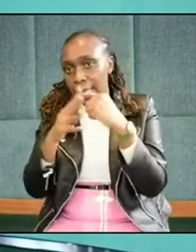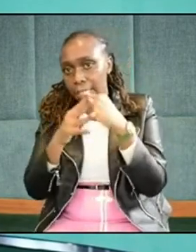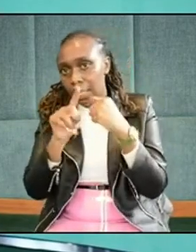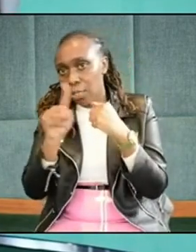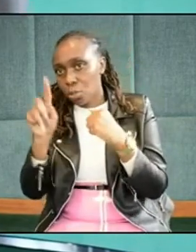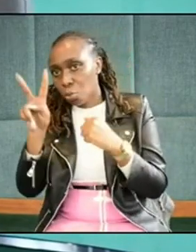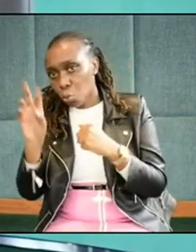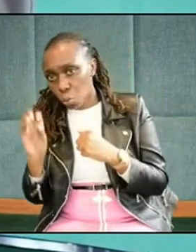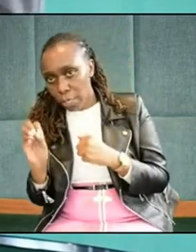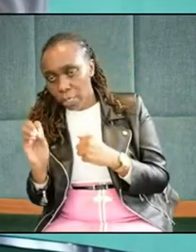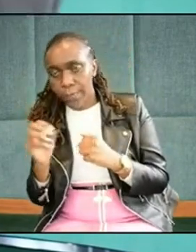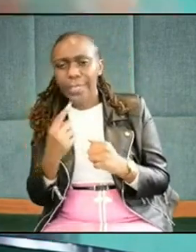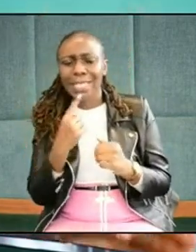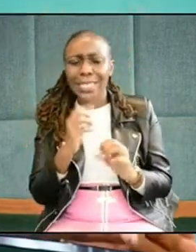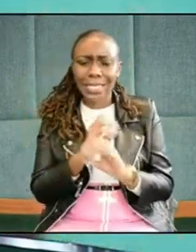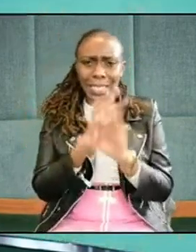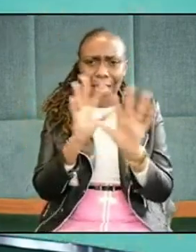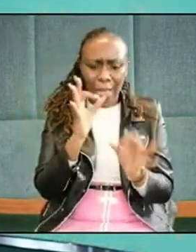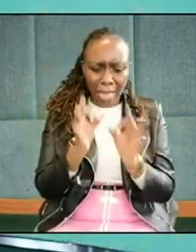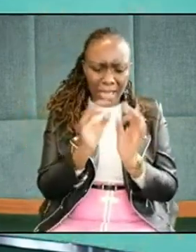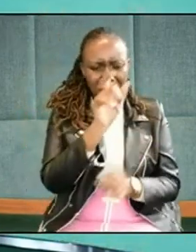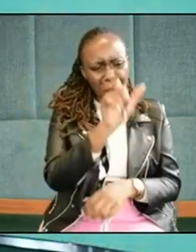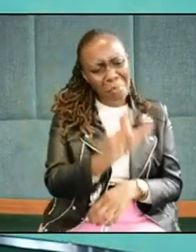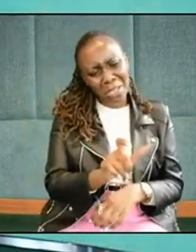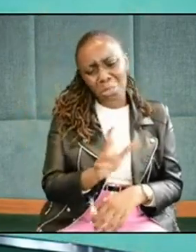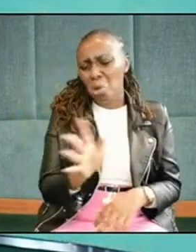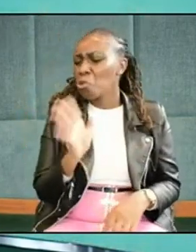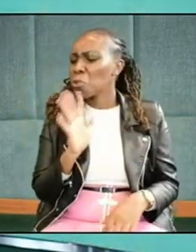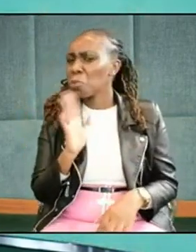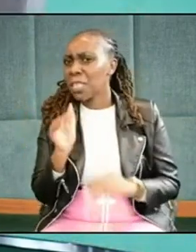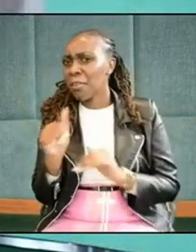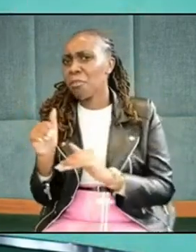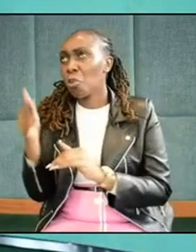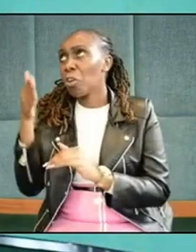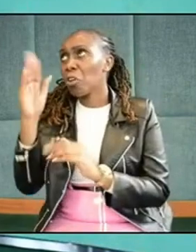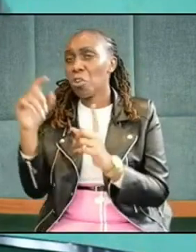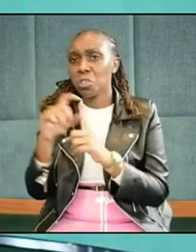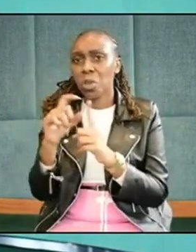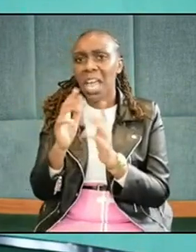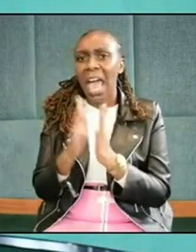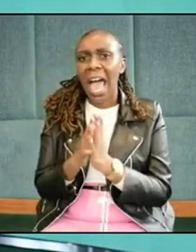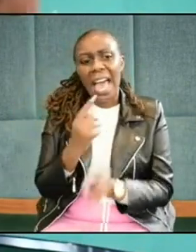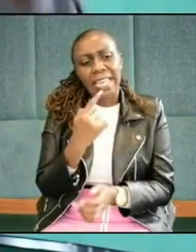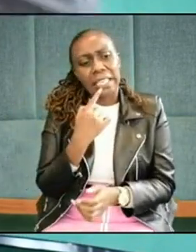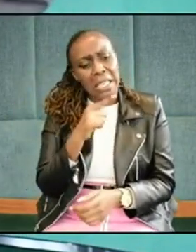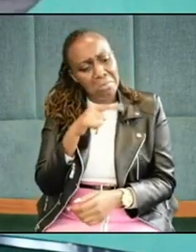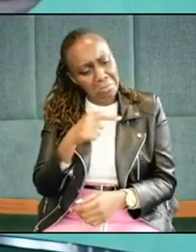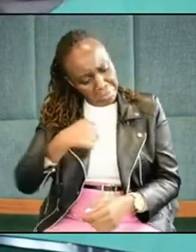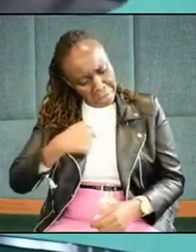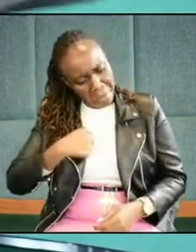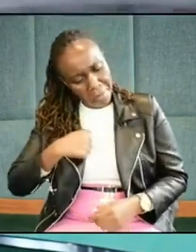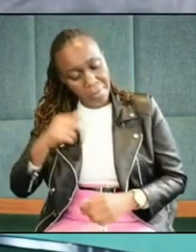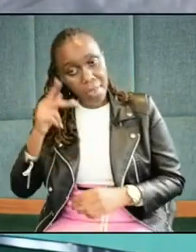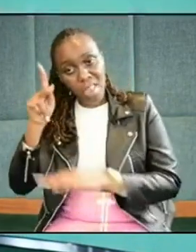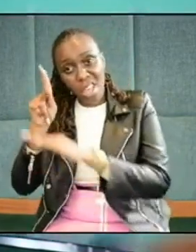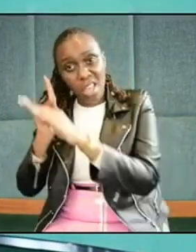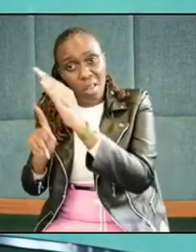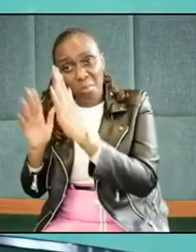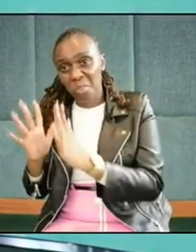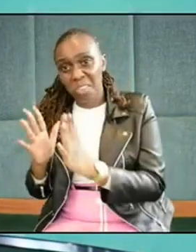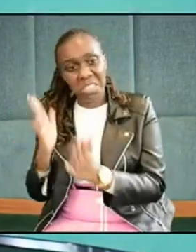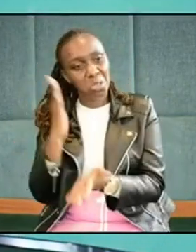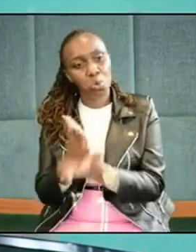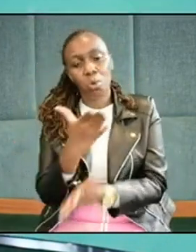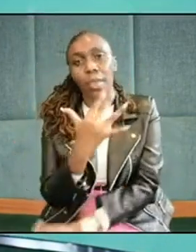clear that if they do not speak according to this word and they claim to be prophets, there is no truth in